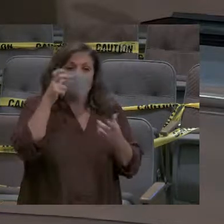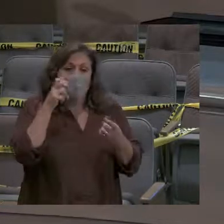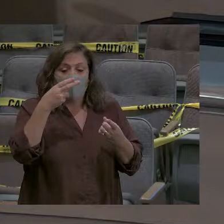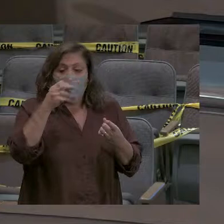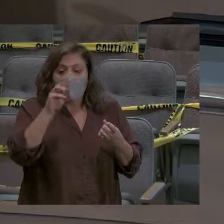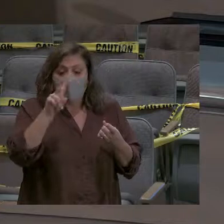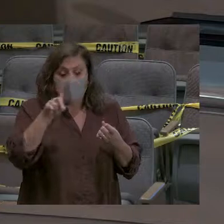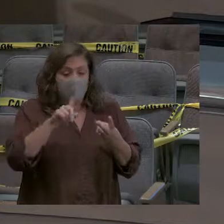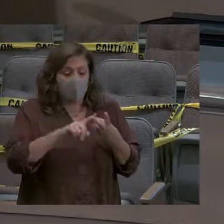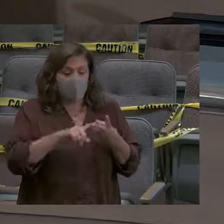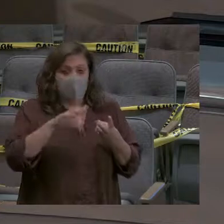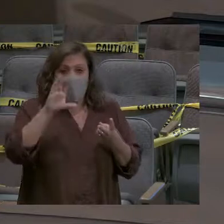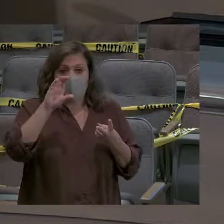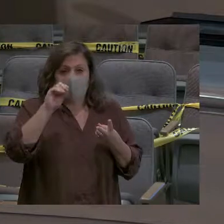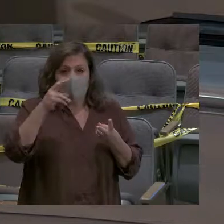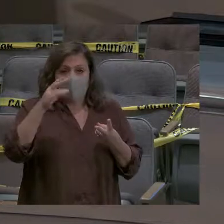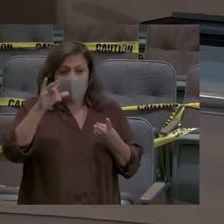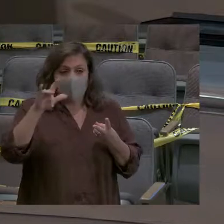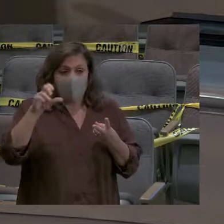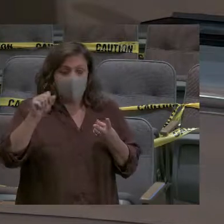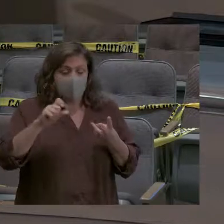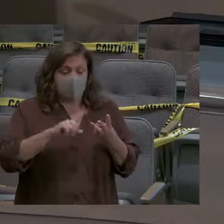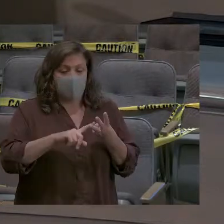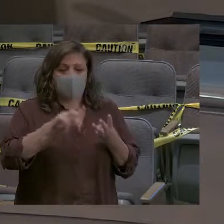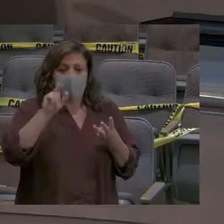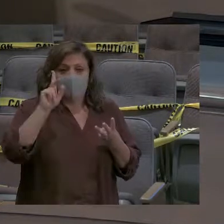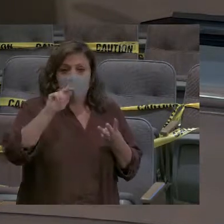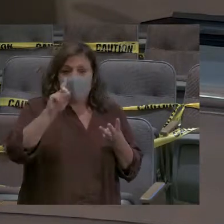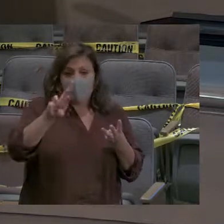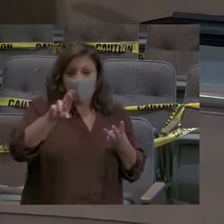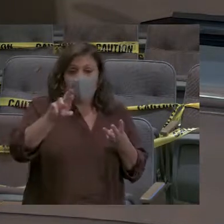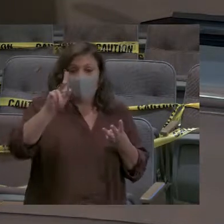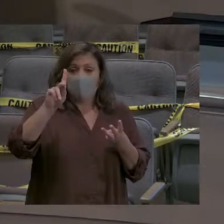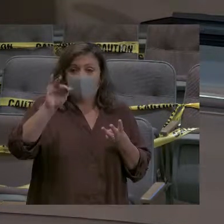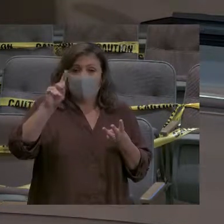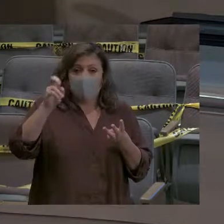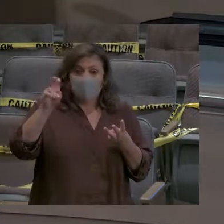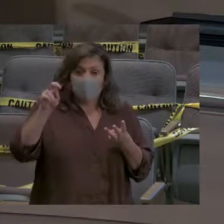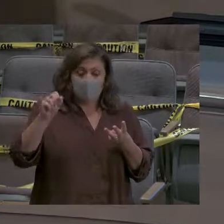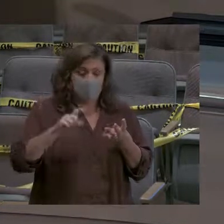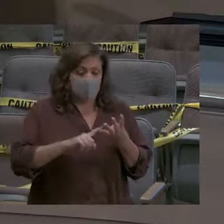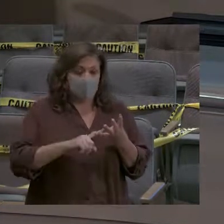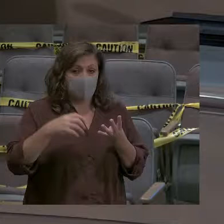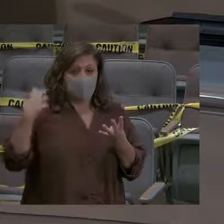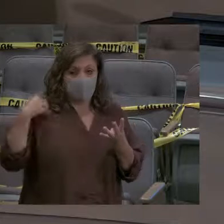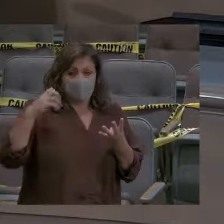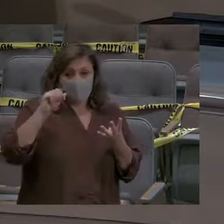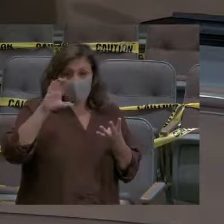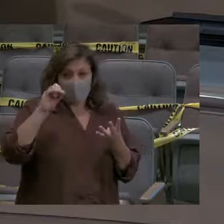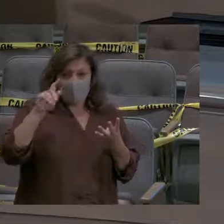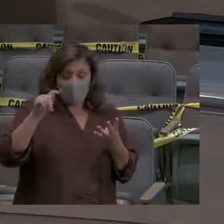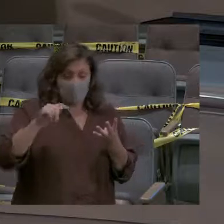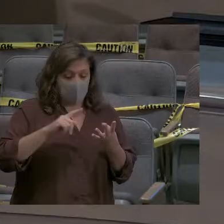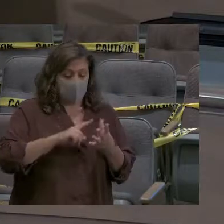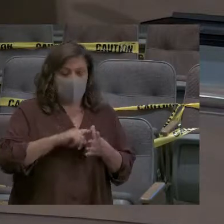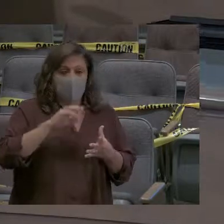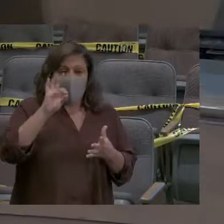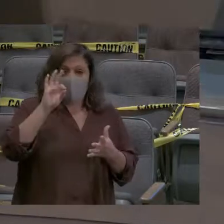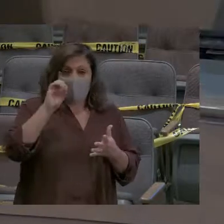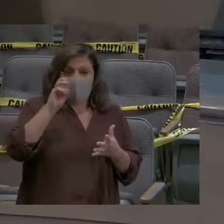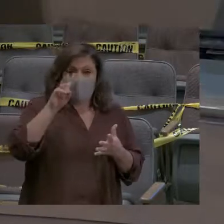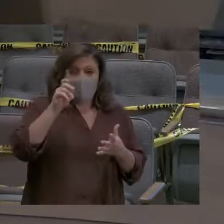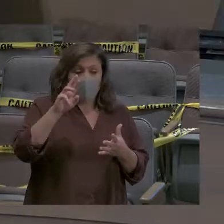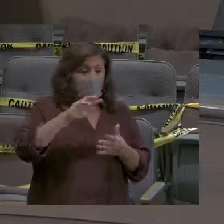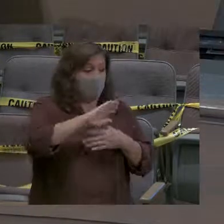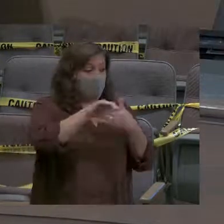Commissioner Cohilas, Dr. Kitchens, Coroner Fowler, Chief Scott, Ms. Lakeisha Bryce from Dougherty County Schools. Everybody has